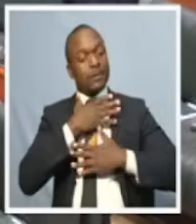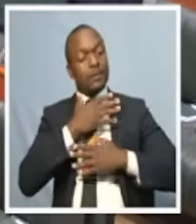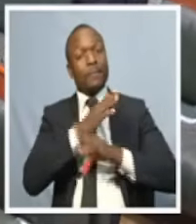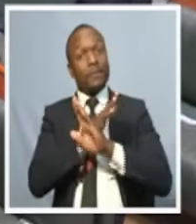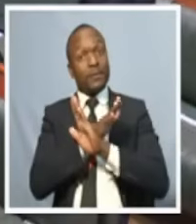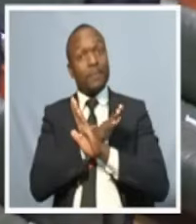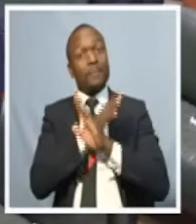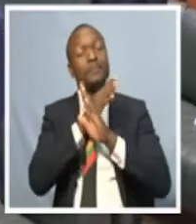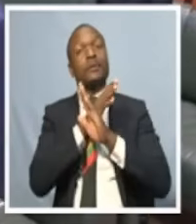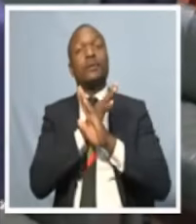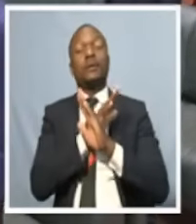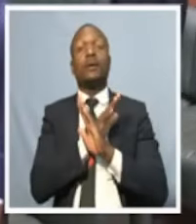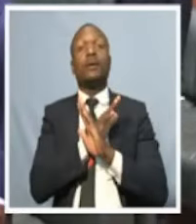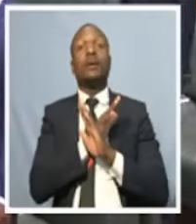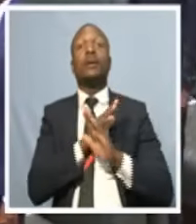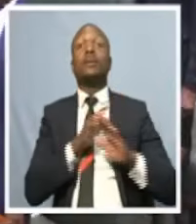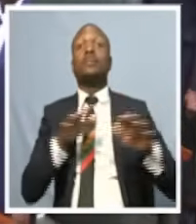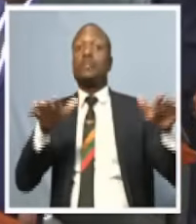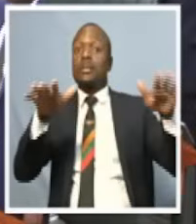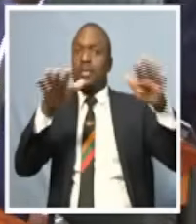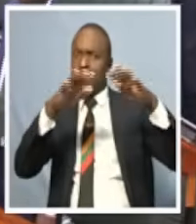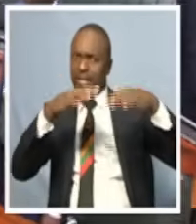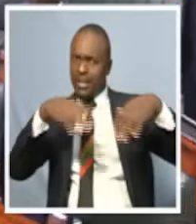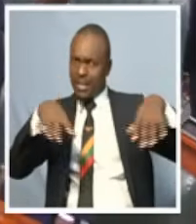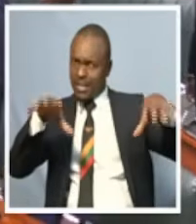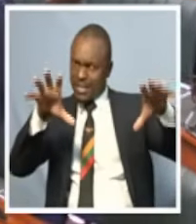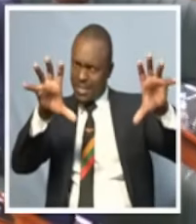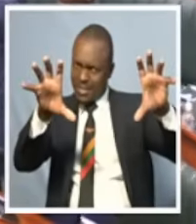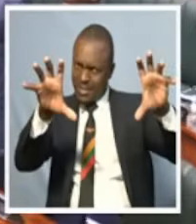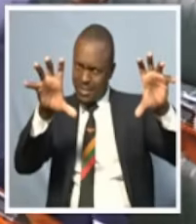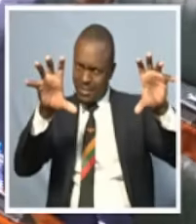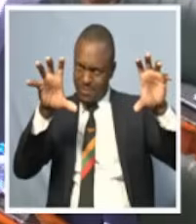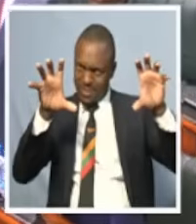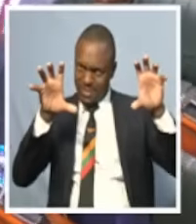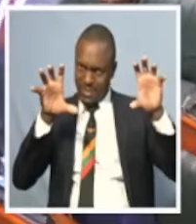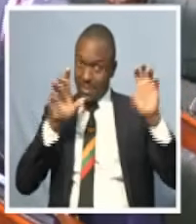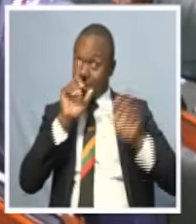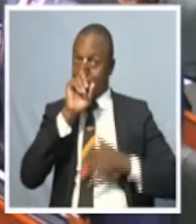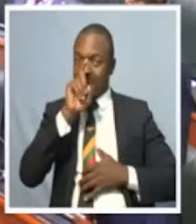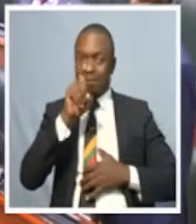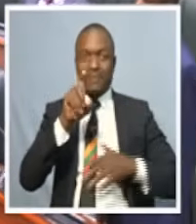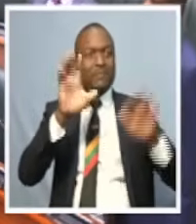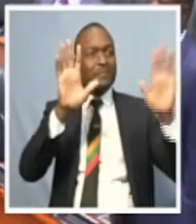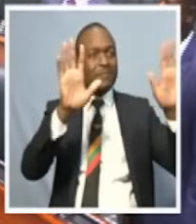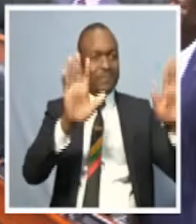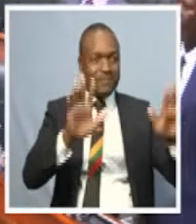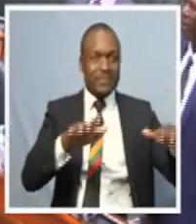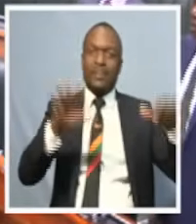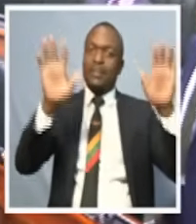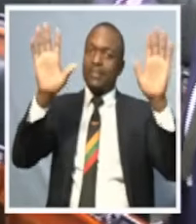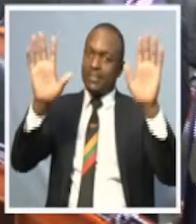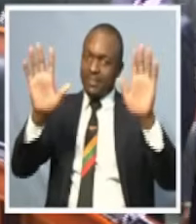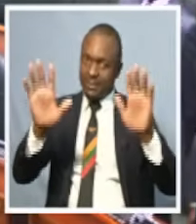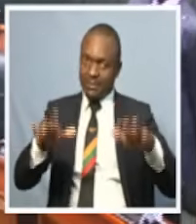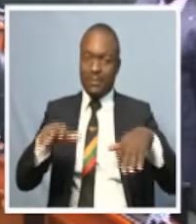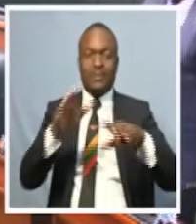in Zambia's sky, like a noble eagle in its